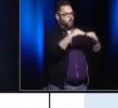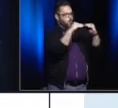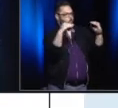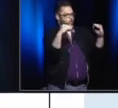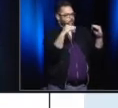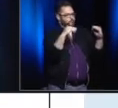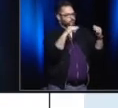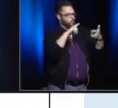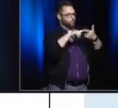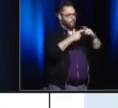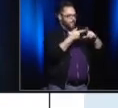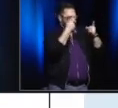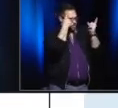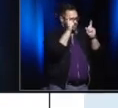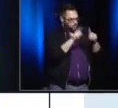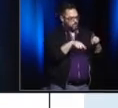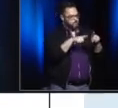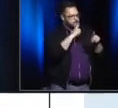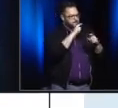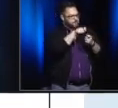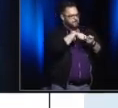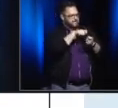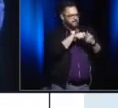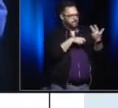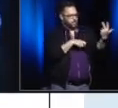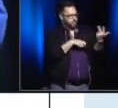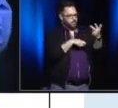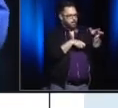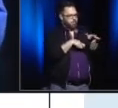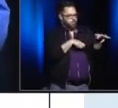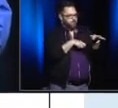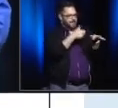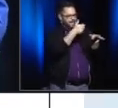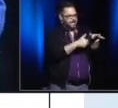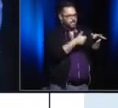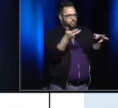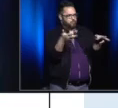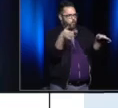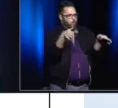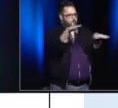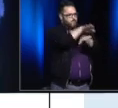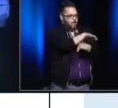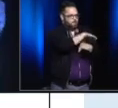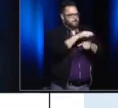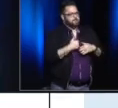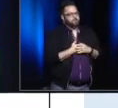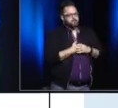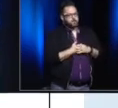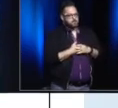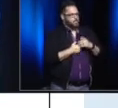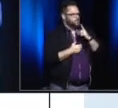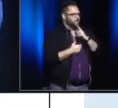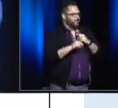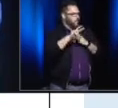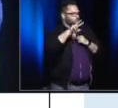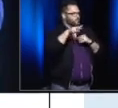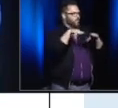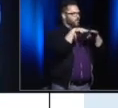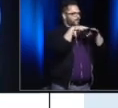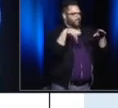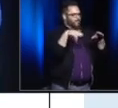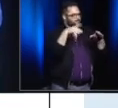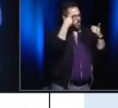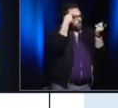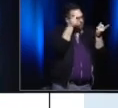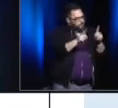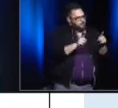a particular trio in each group. So you might think that kind of simplifies things, because it's really, these third-order alliance relationships are really just